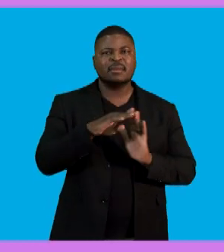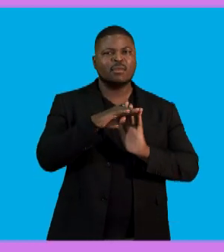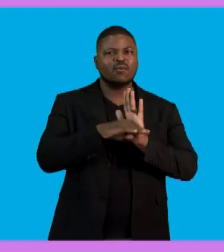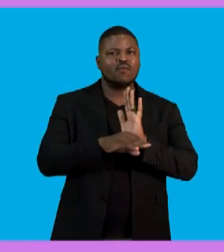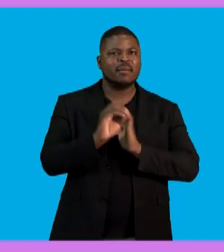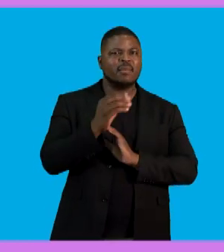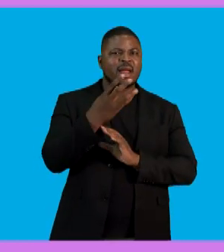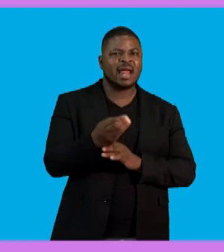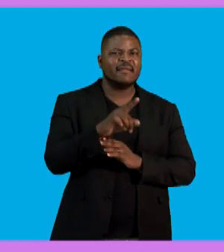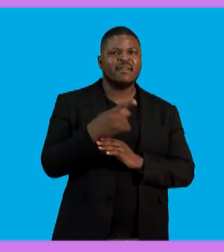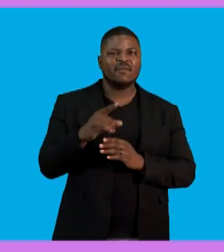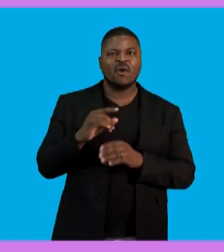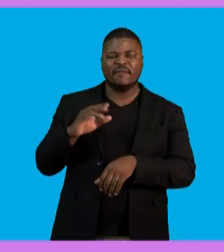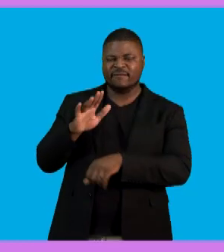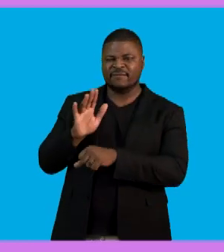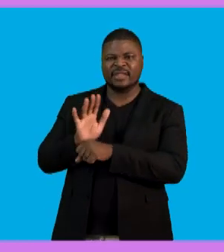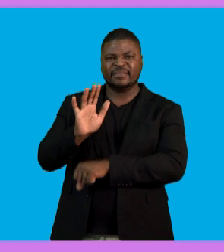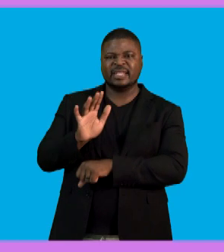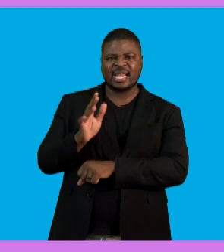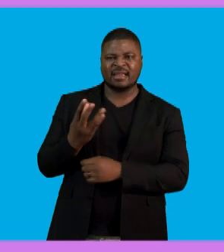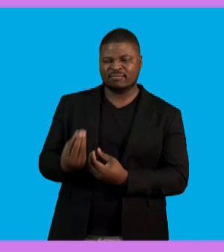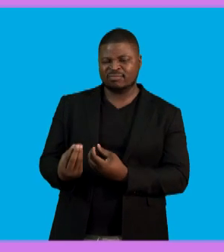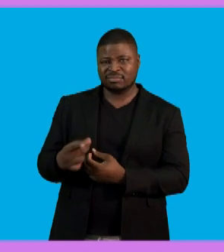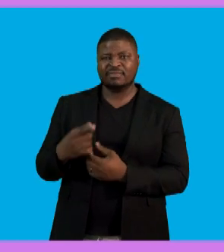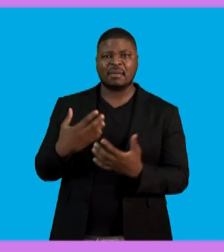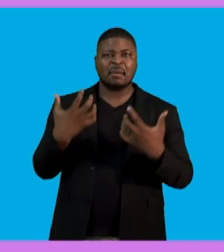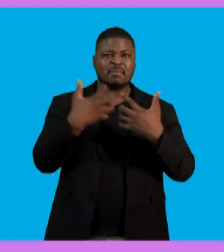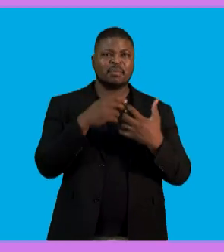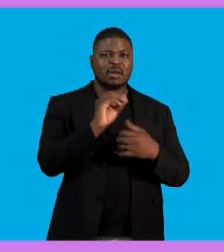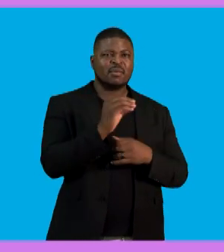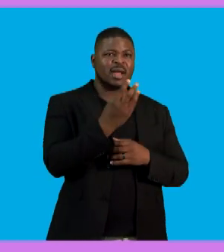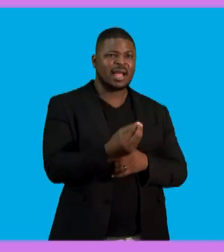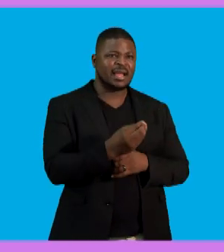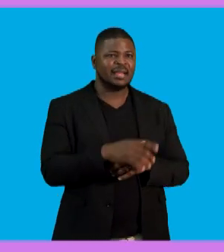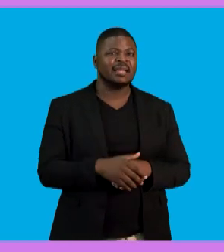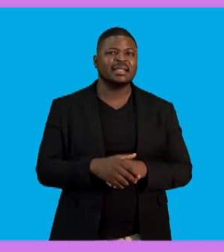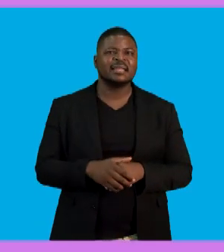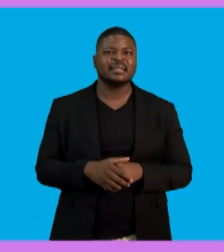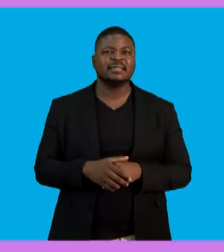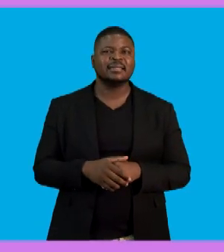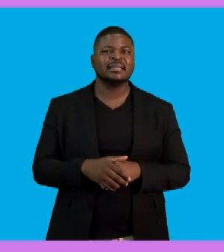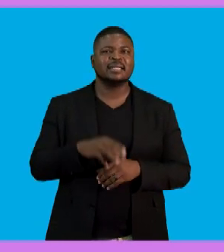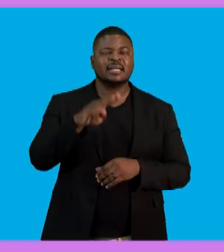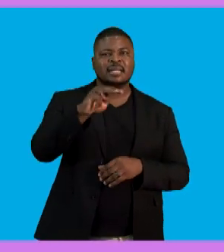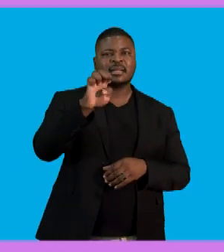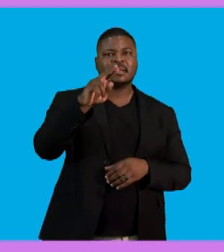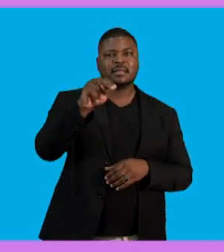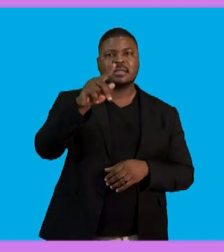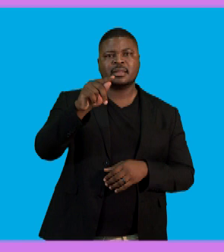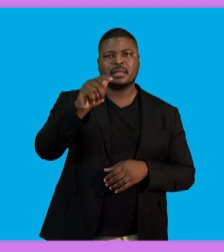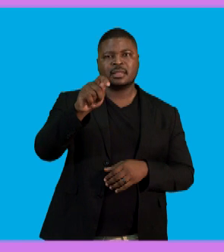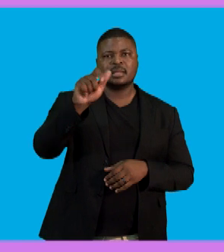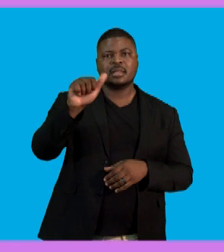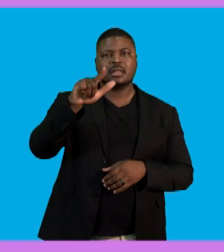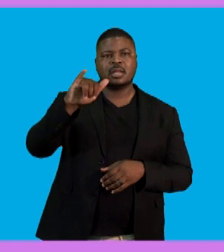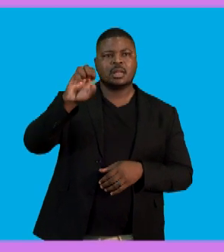Mentalist advisable for 15-year-olds? Give a reason for your answer. Let's check, where is the Mentalist? The Mentalist. Here is our Mentalist. You are